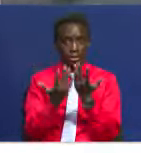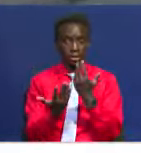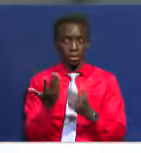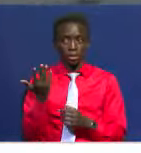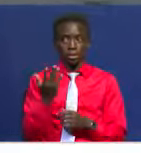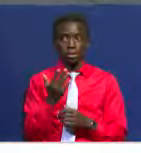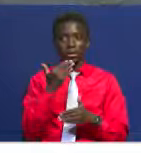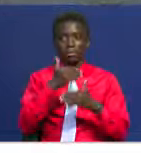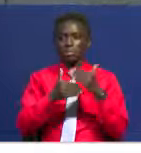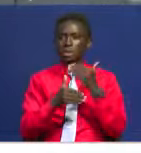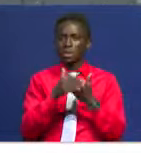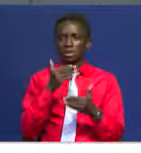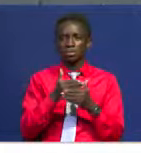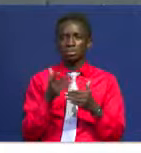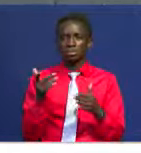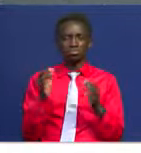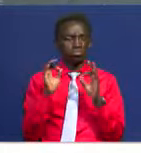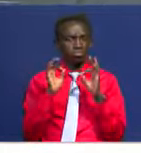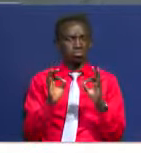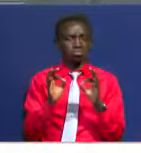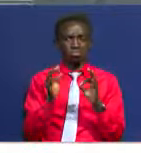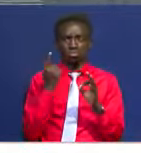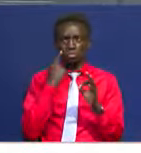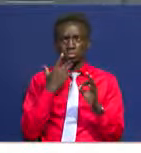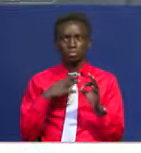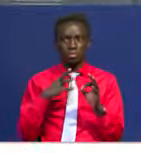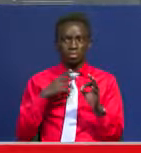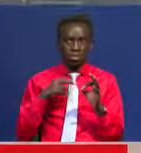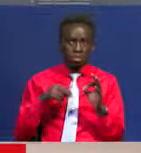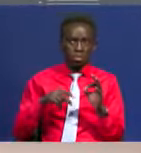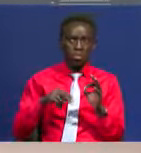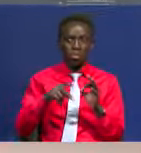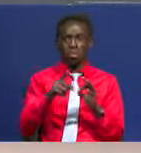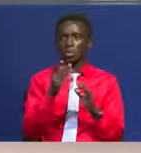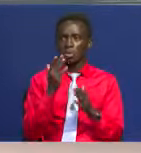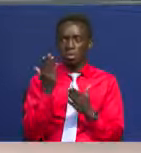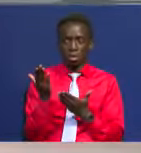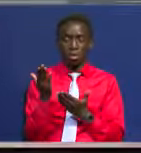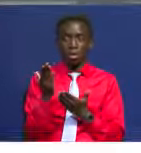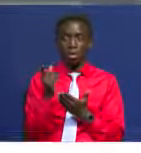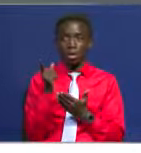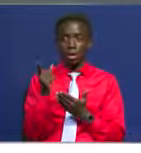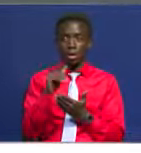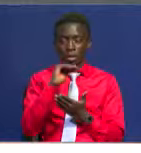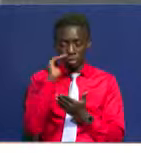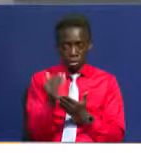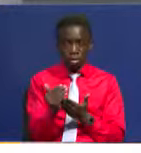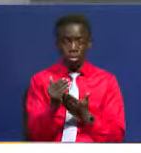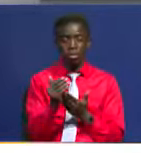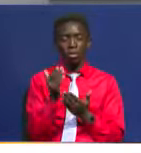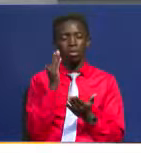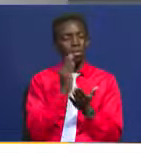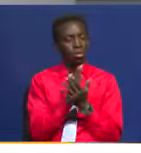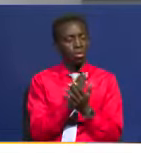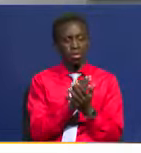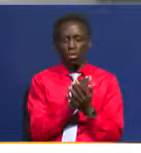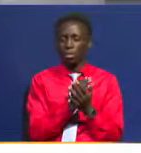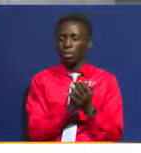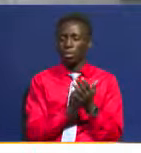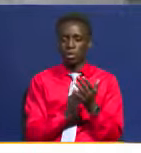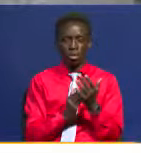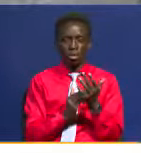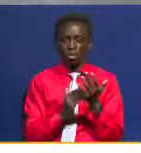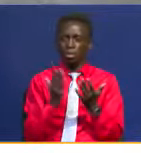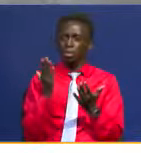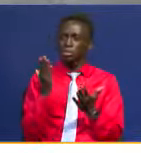mostly intact, and you can see a few people just walking past it. This part of town is very eerily quiet, I can say. It's very eerily quiet.